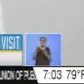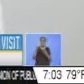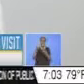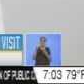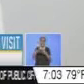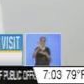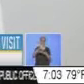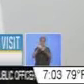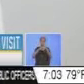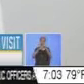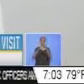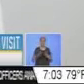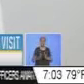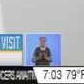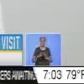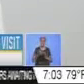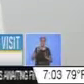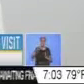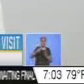and project managers.